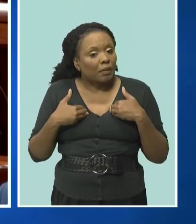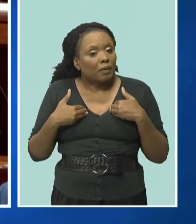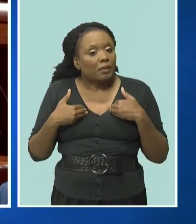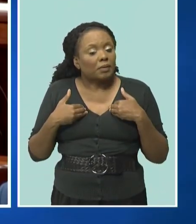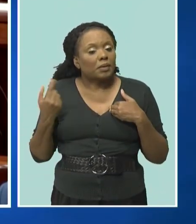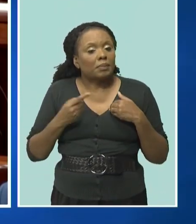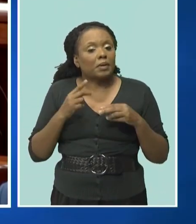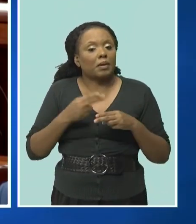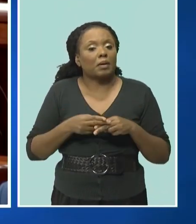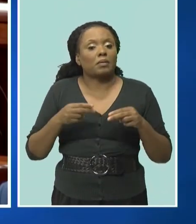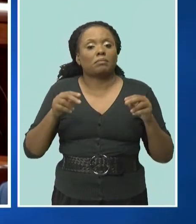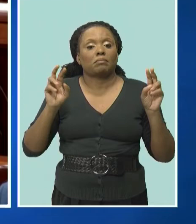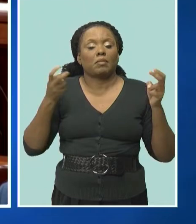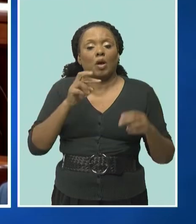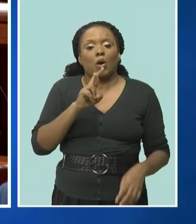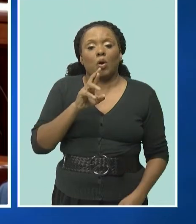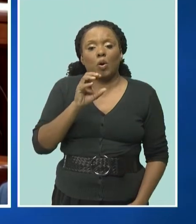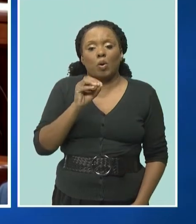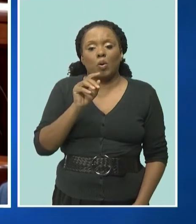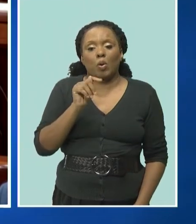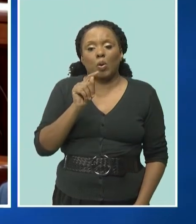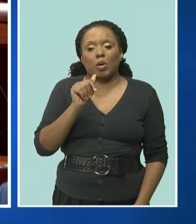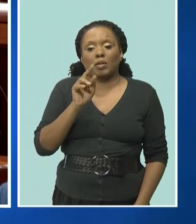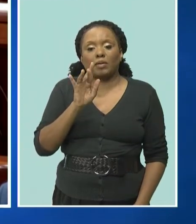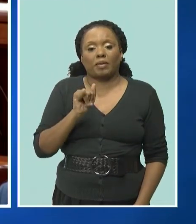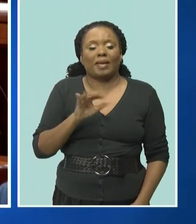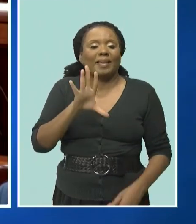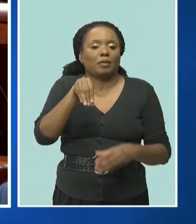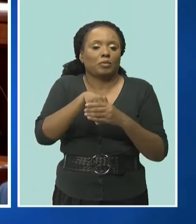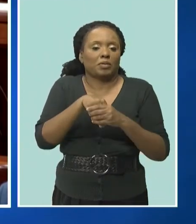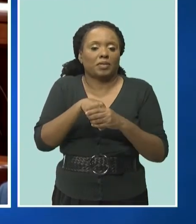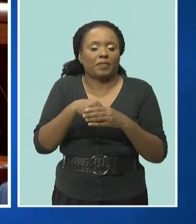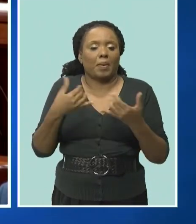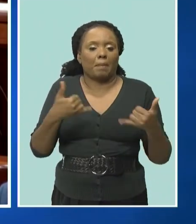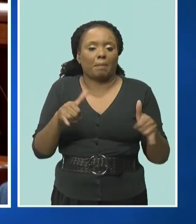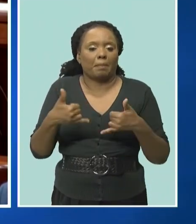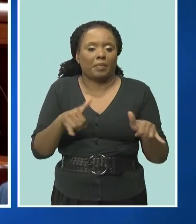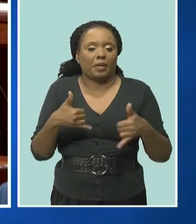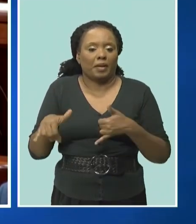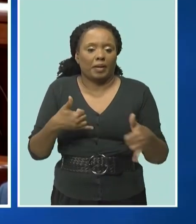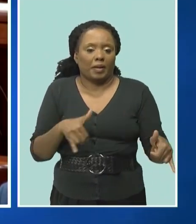Play Trust. And hence, if we had left